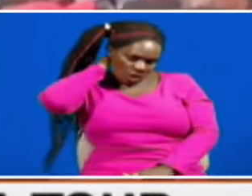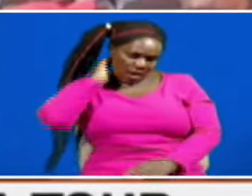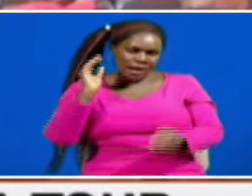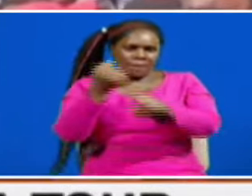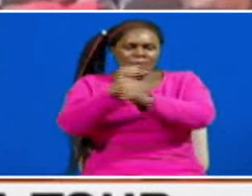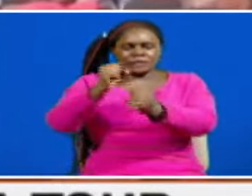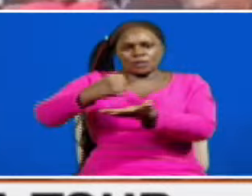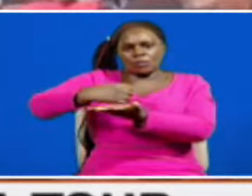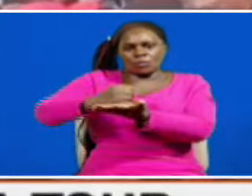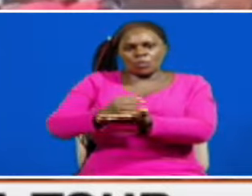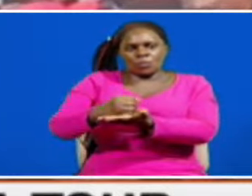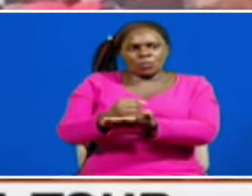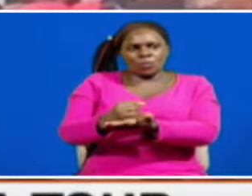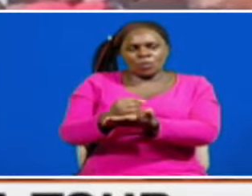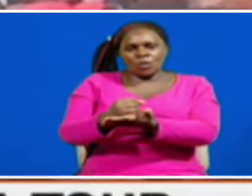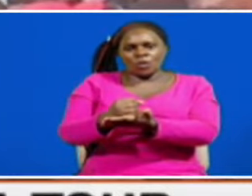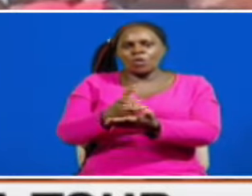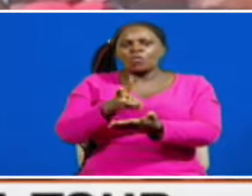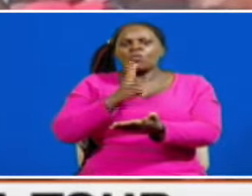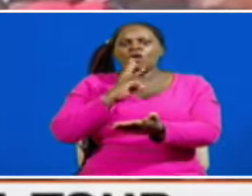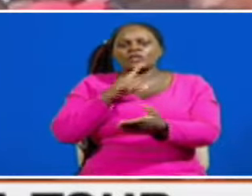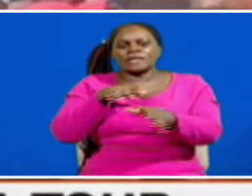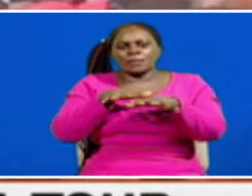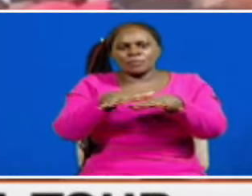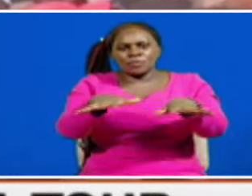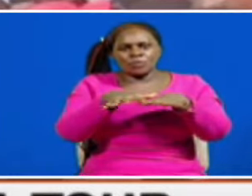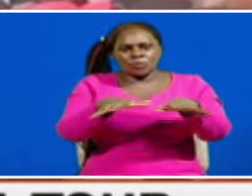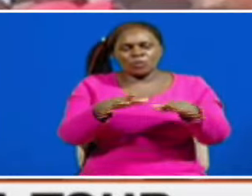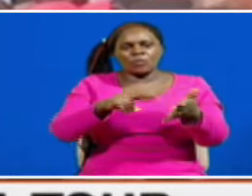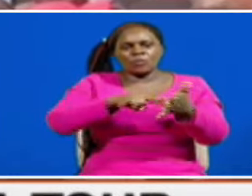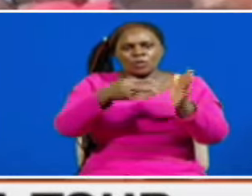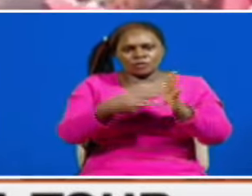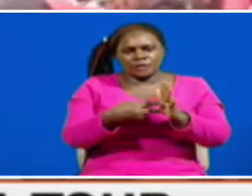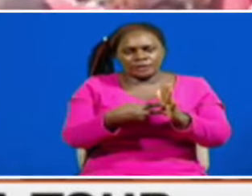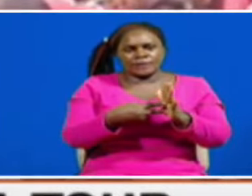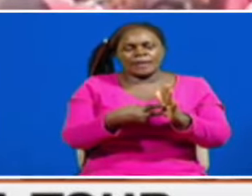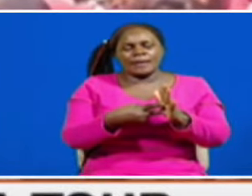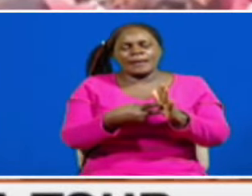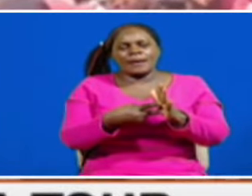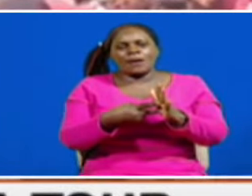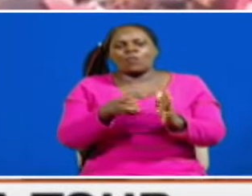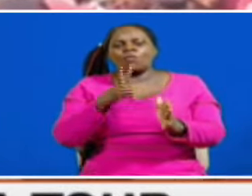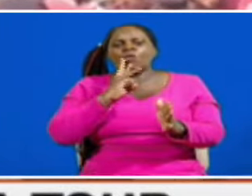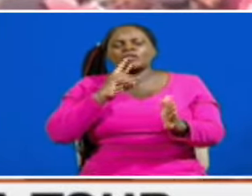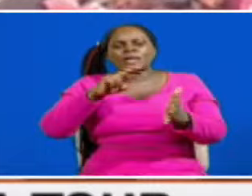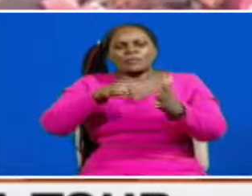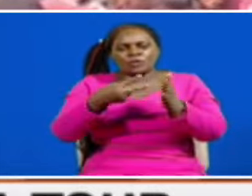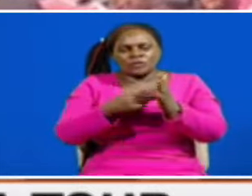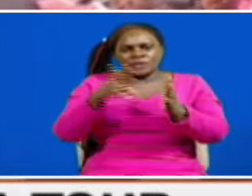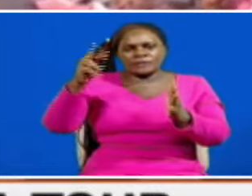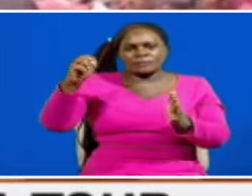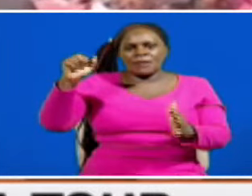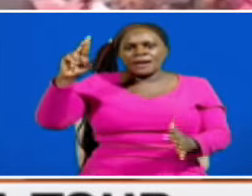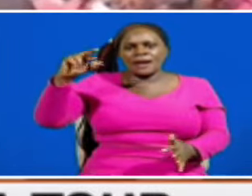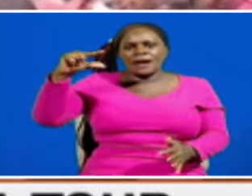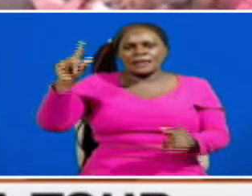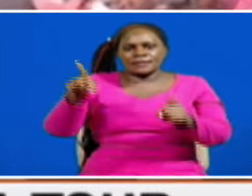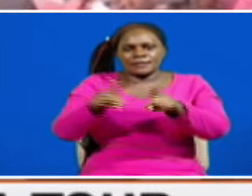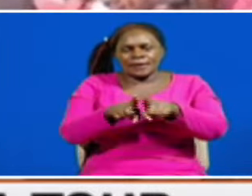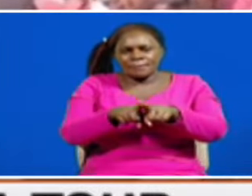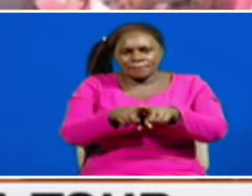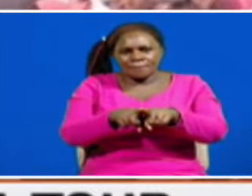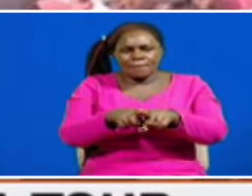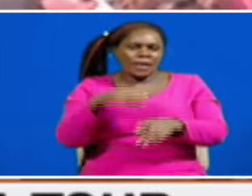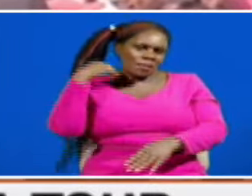president commissioned the Idanga Irrigation Project in Gatanga Constituency, Maraga Bulk Water Project in Maraga Constituency, and ended